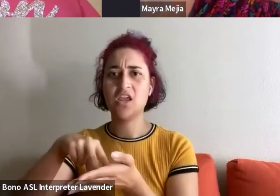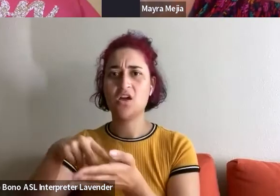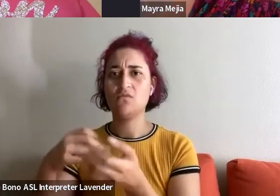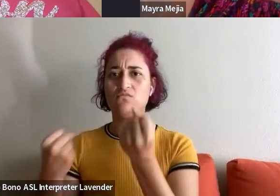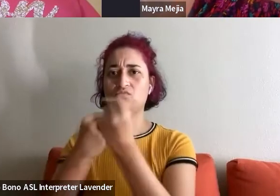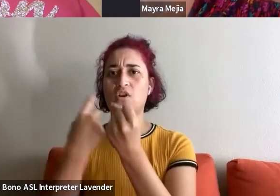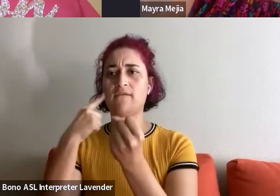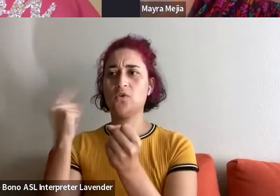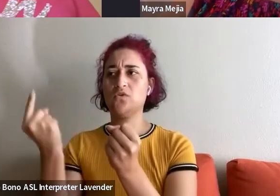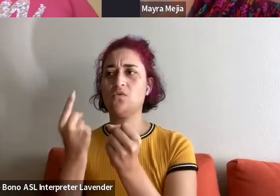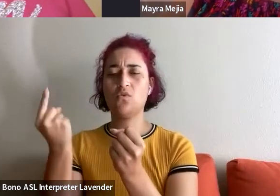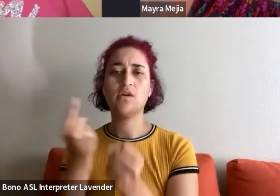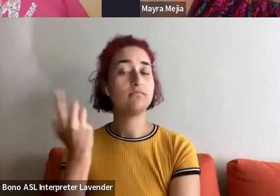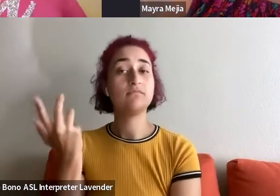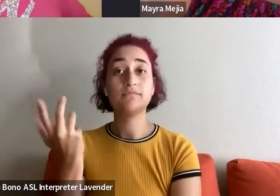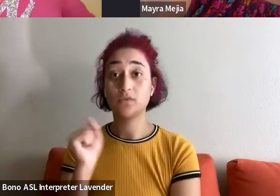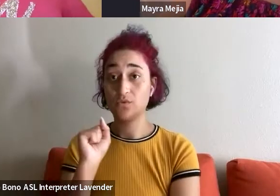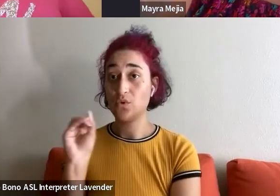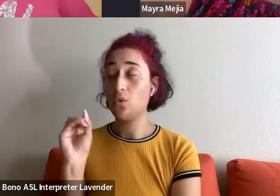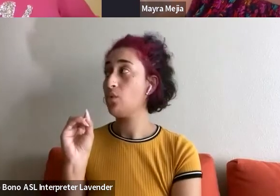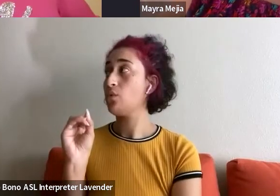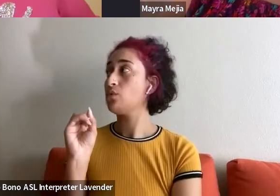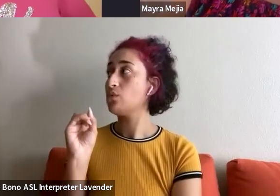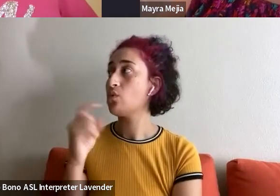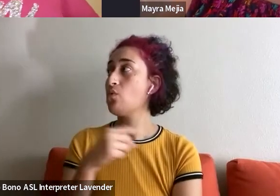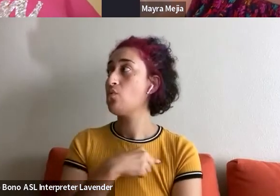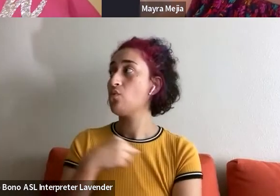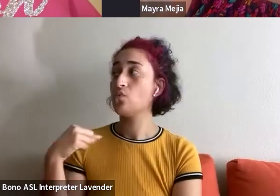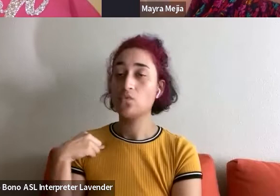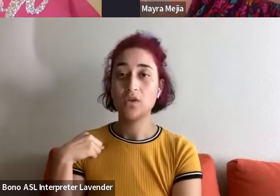Absolutely. So we're